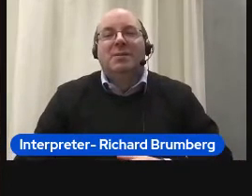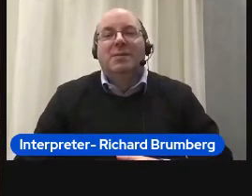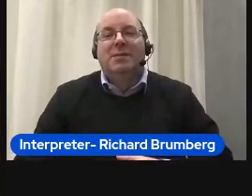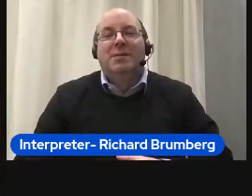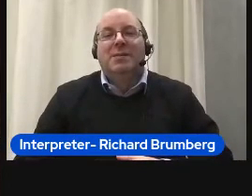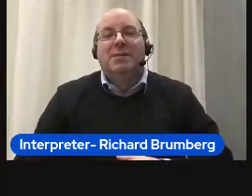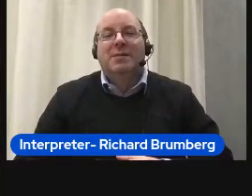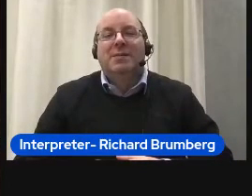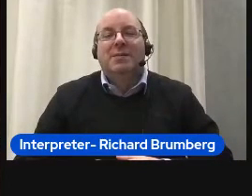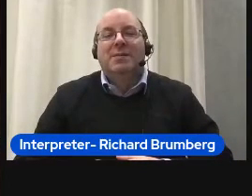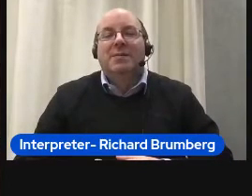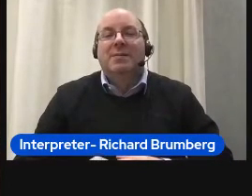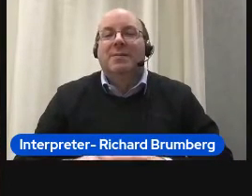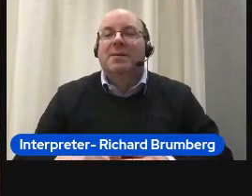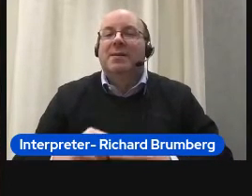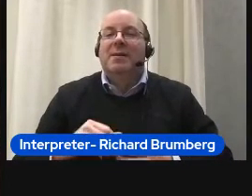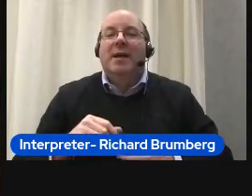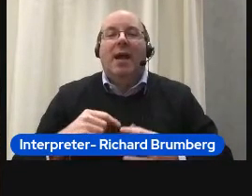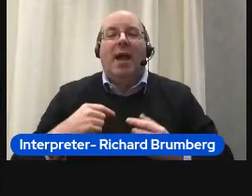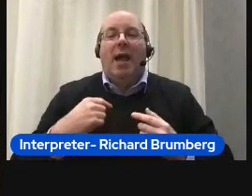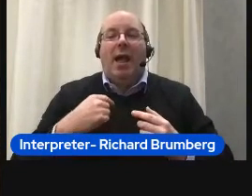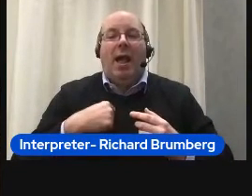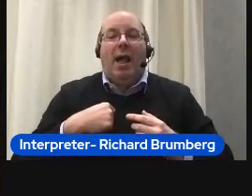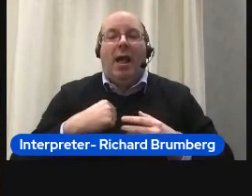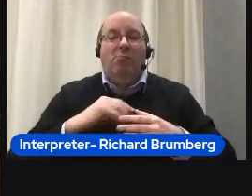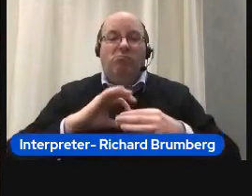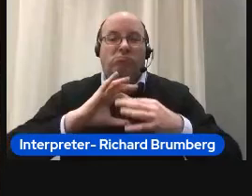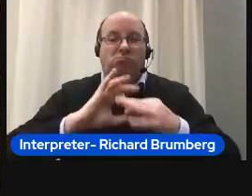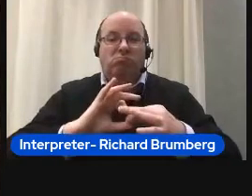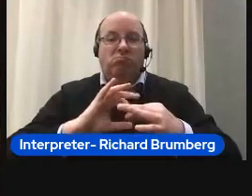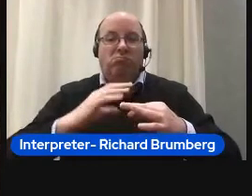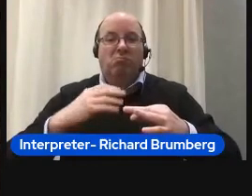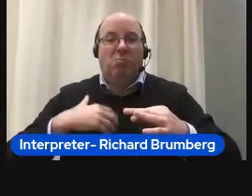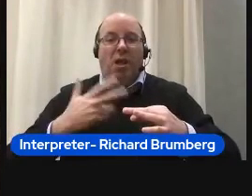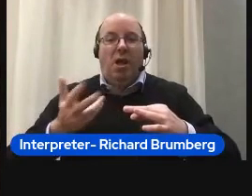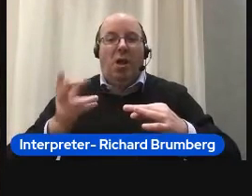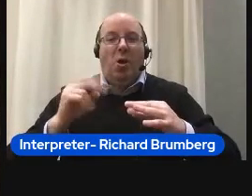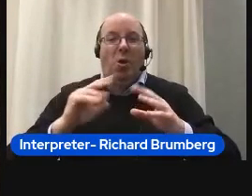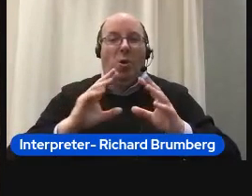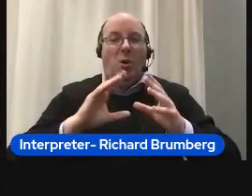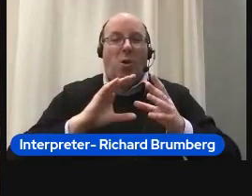often stick to my own words that I've written. And